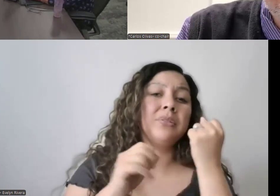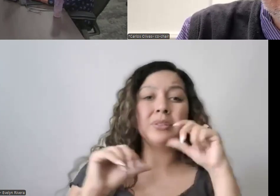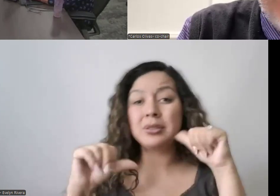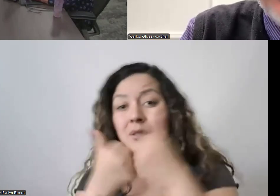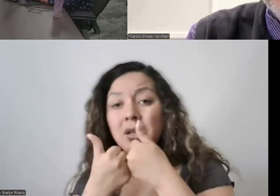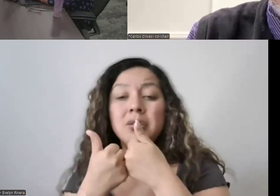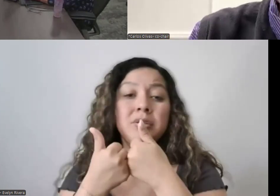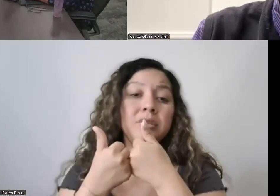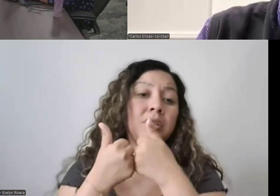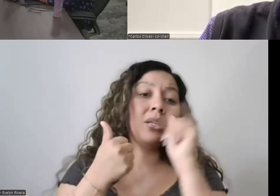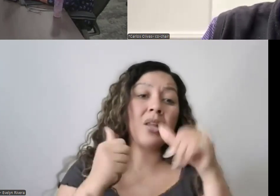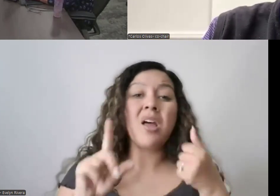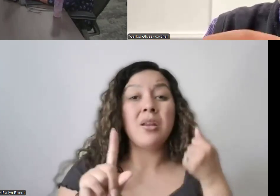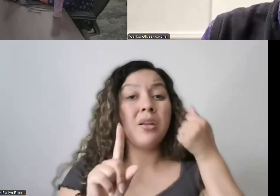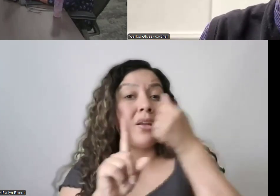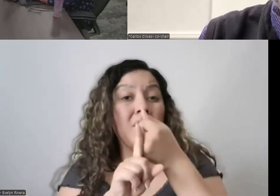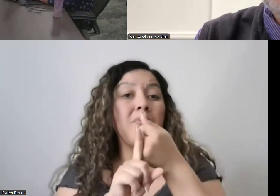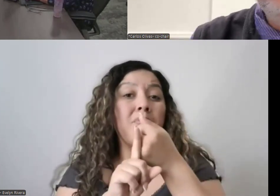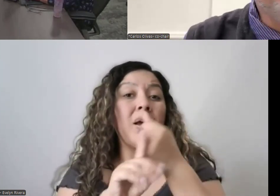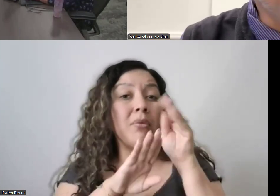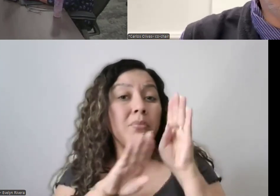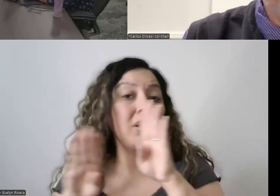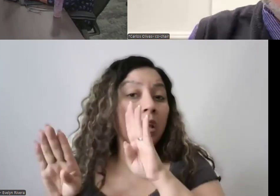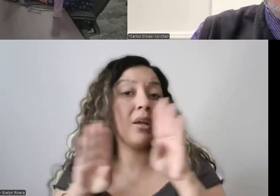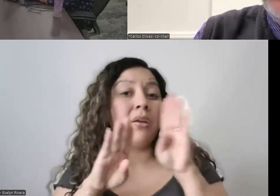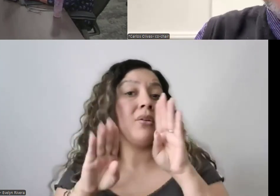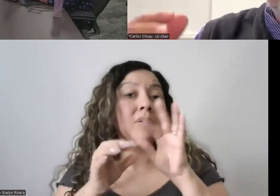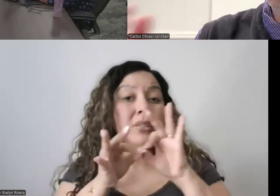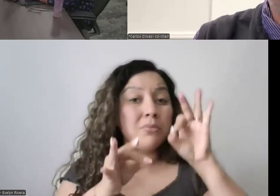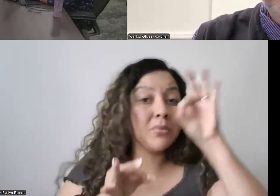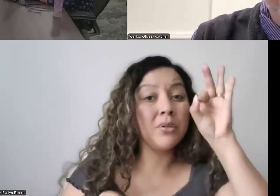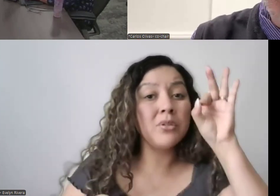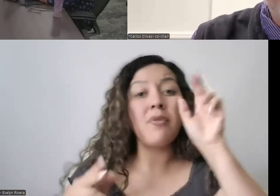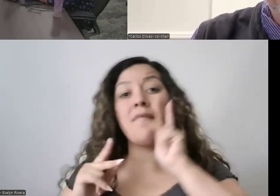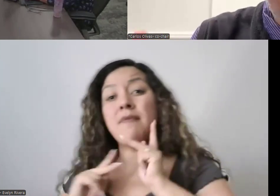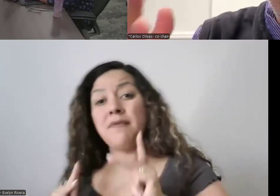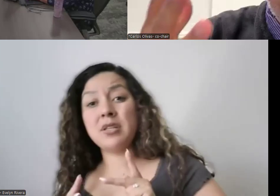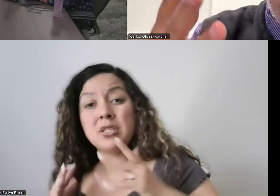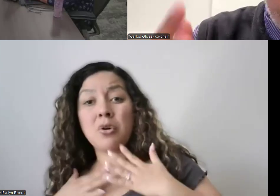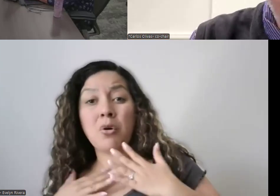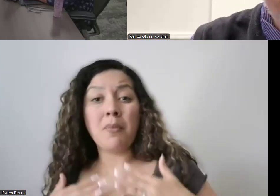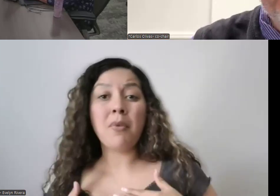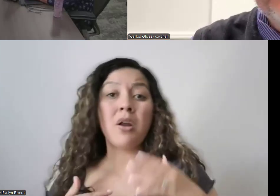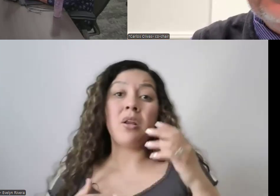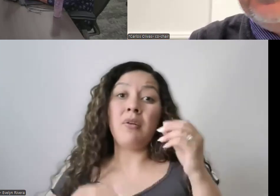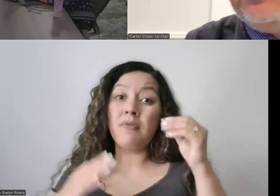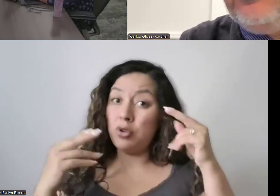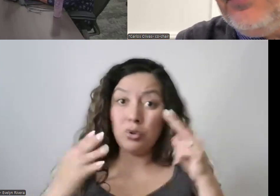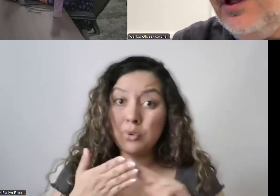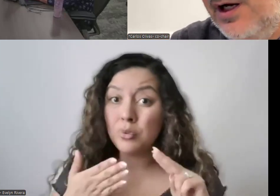challenges that impacts the behavioral, the spiritual, and the physical body of a human.